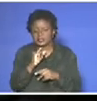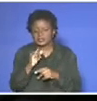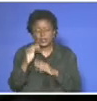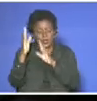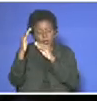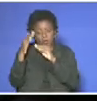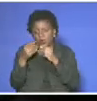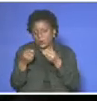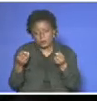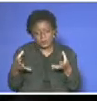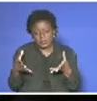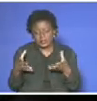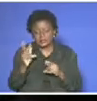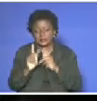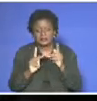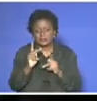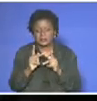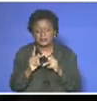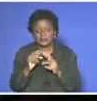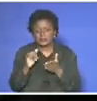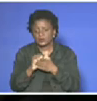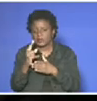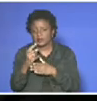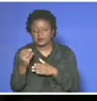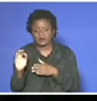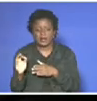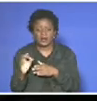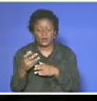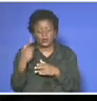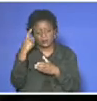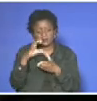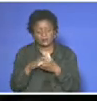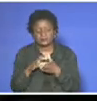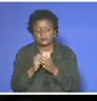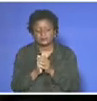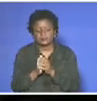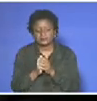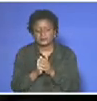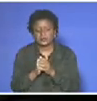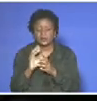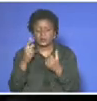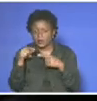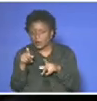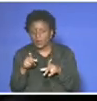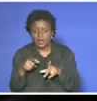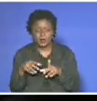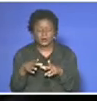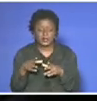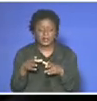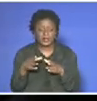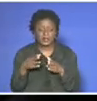an organization go out and educate persons on the electoral process and voting.